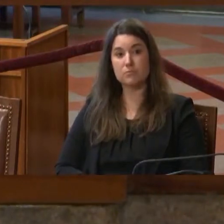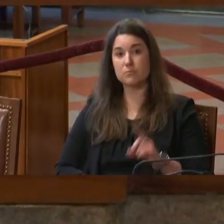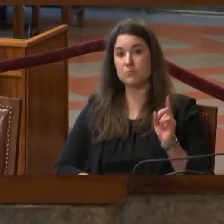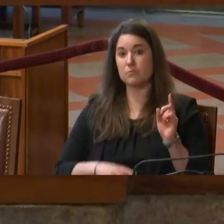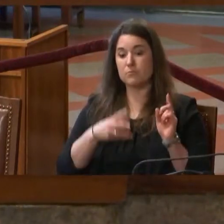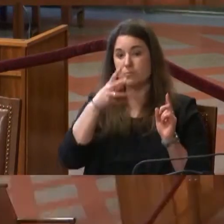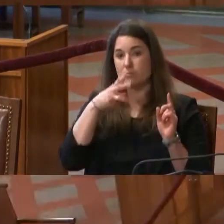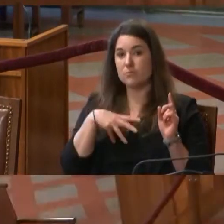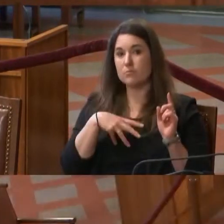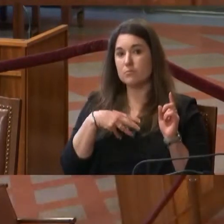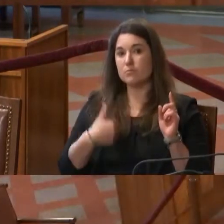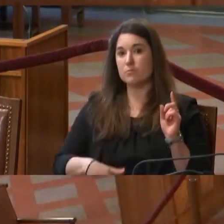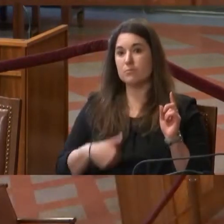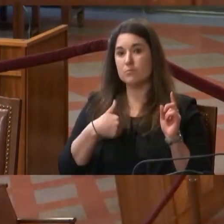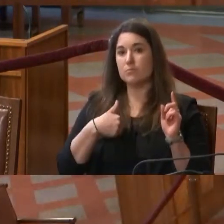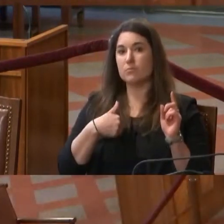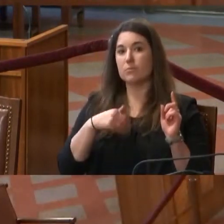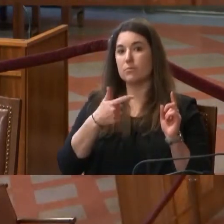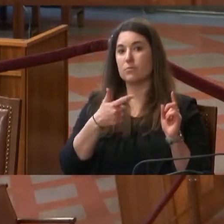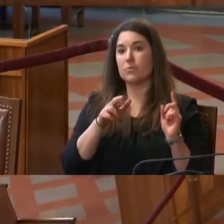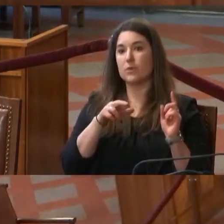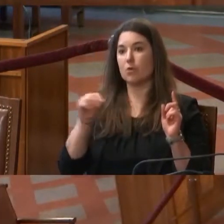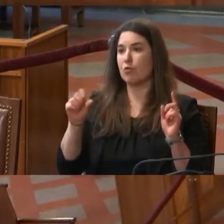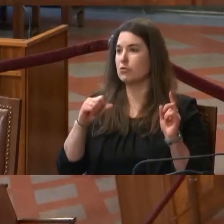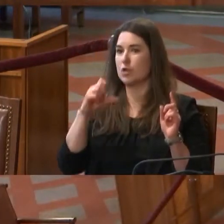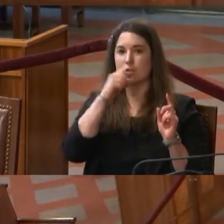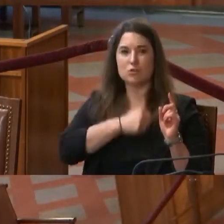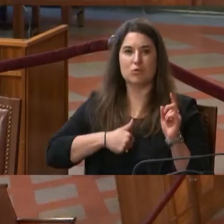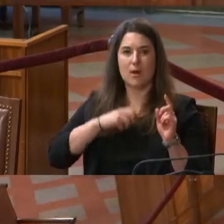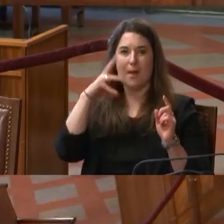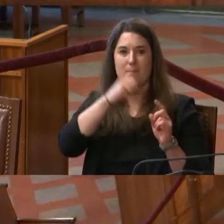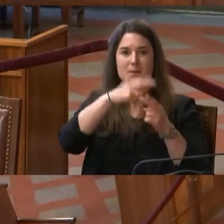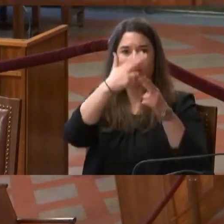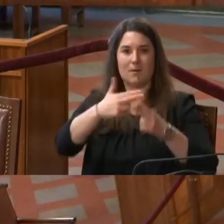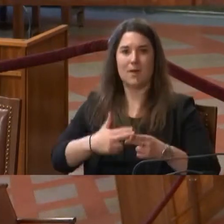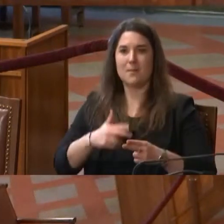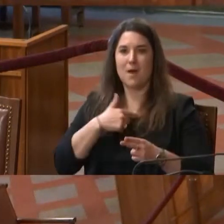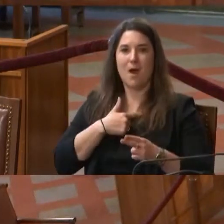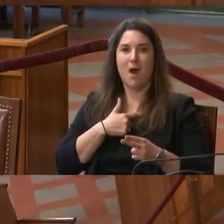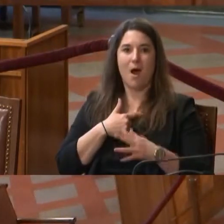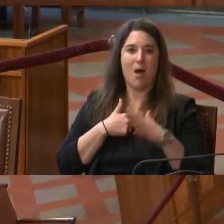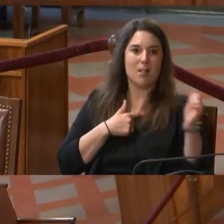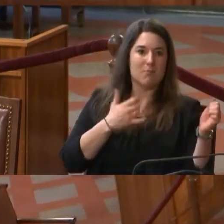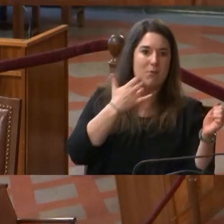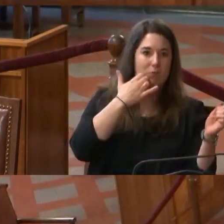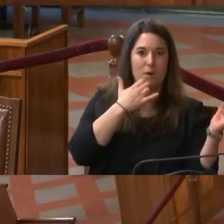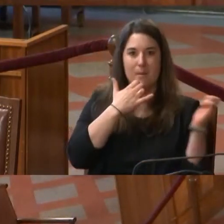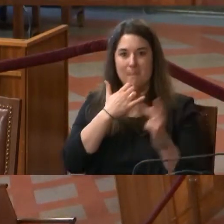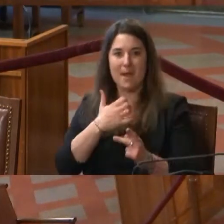Councilman Lavelle, this is Councilwoman Gross. Sorry, I missed roll call. I had to step away from my phone for a minute.